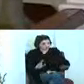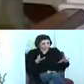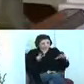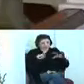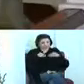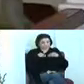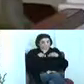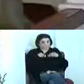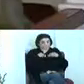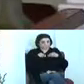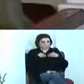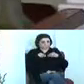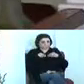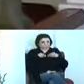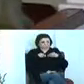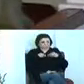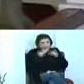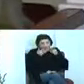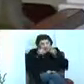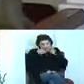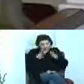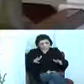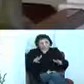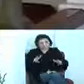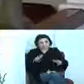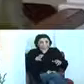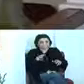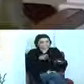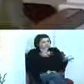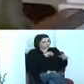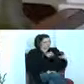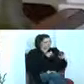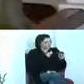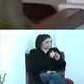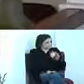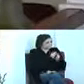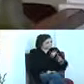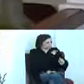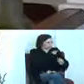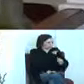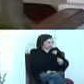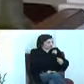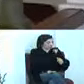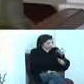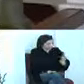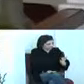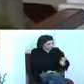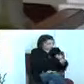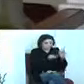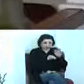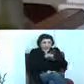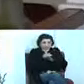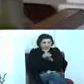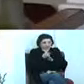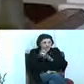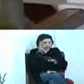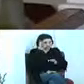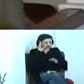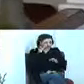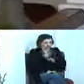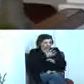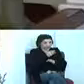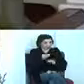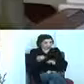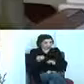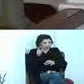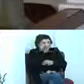losses, walk in authority, and to mature our faith and our wisdom has